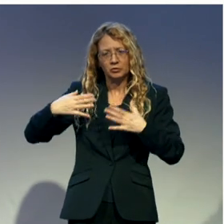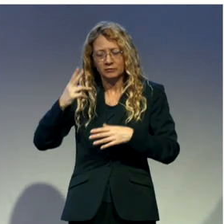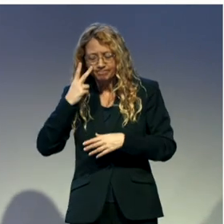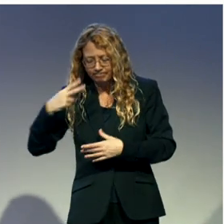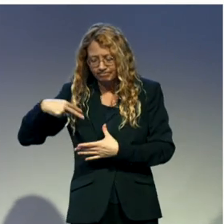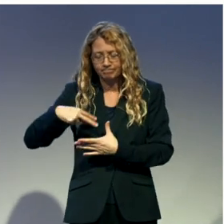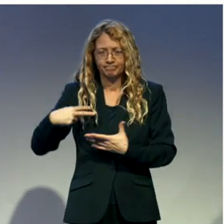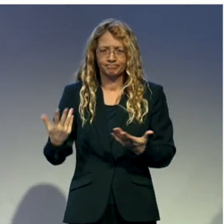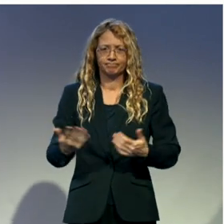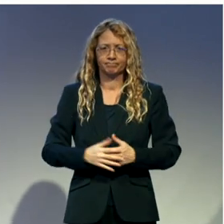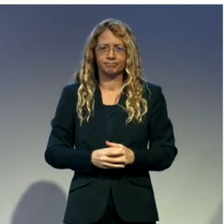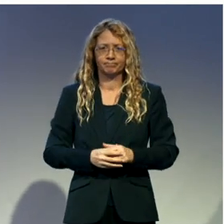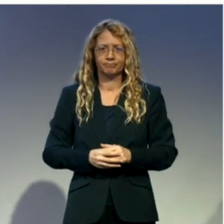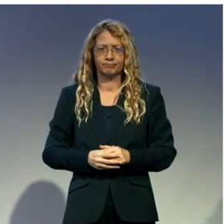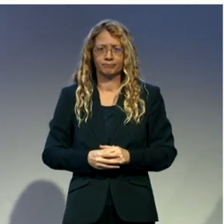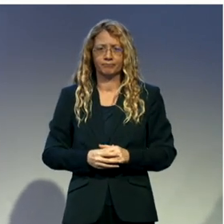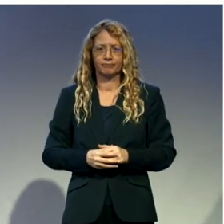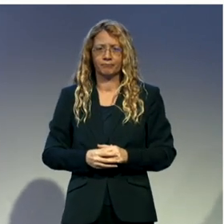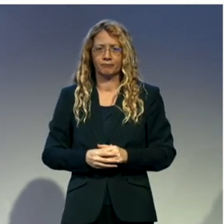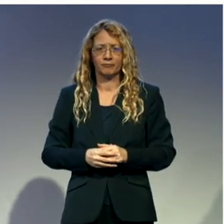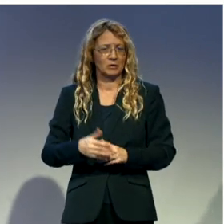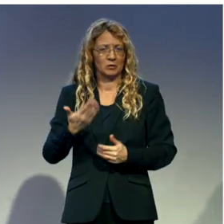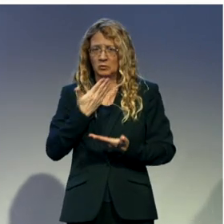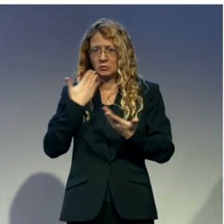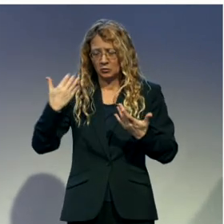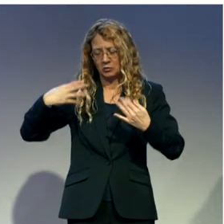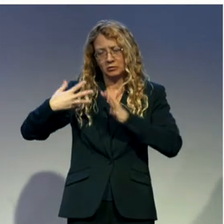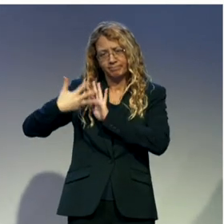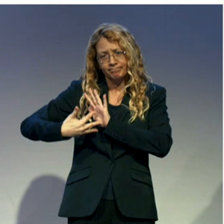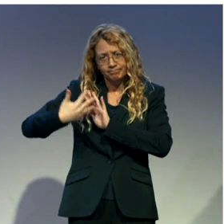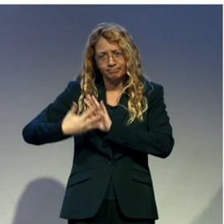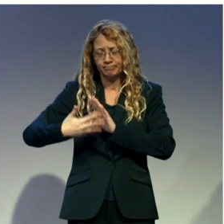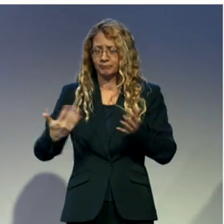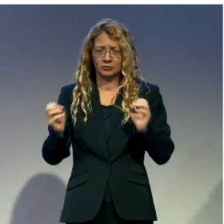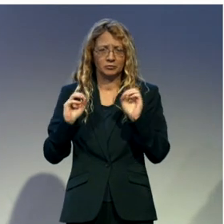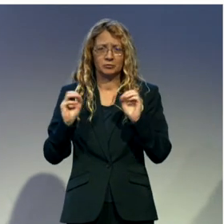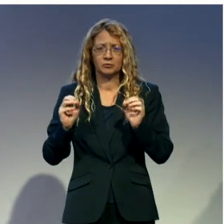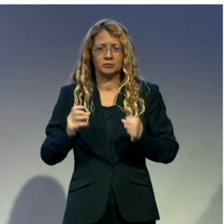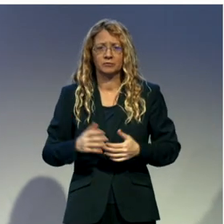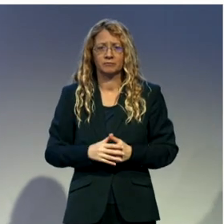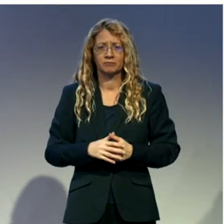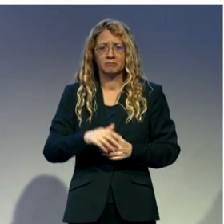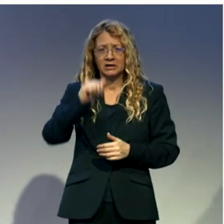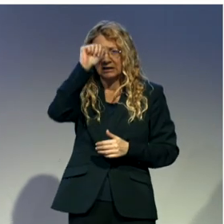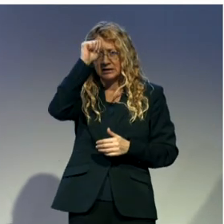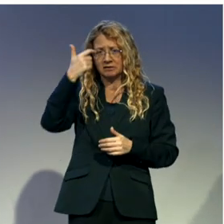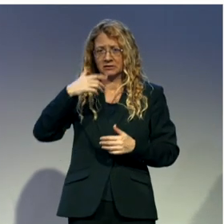There's absolutely no screening available right now in India of the breasts.